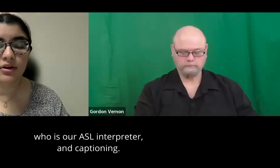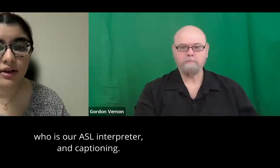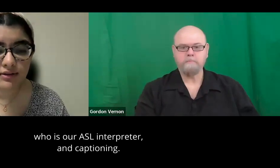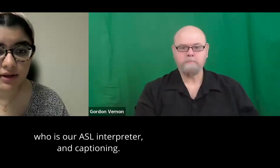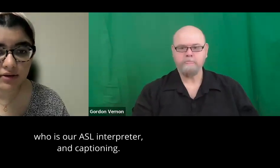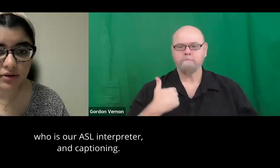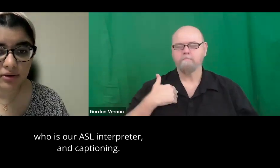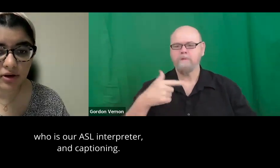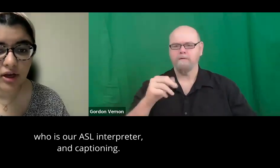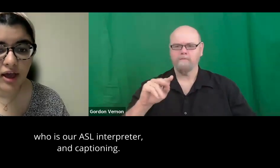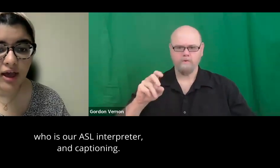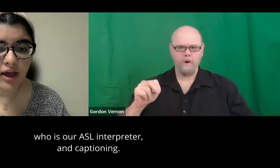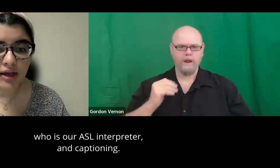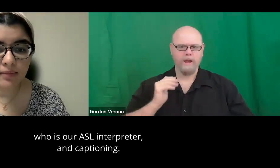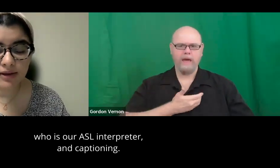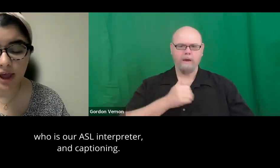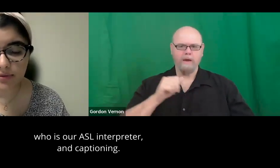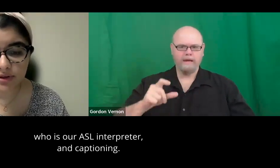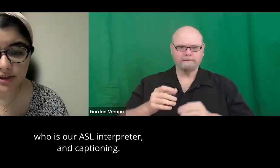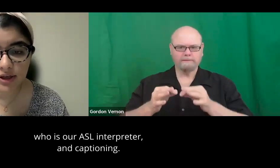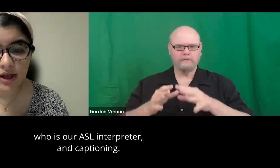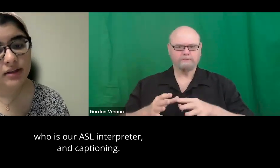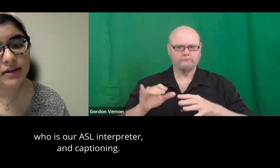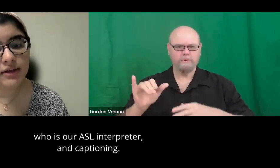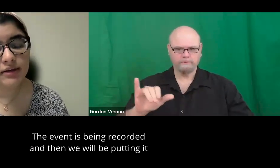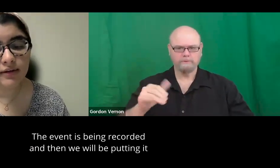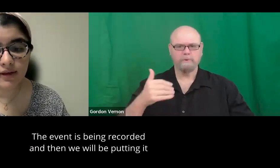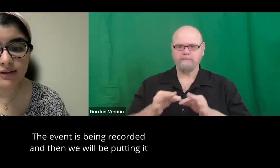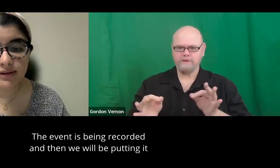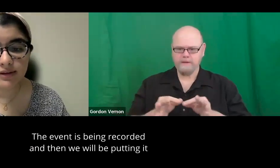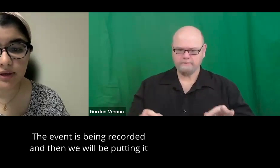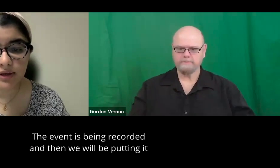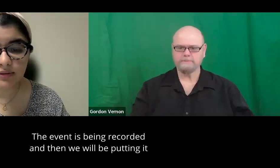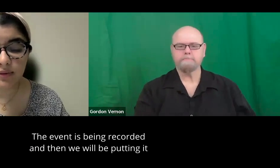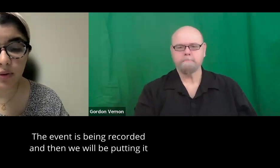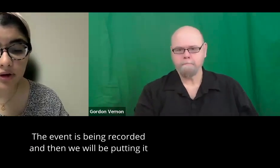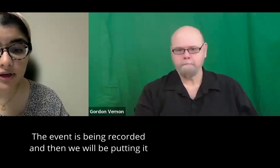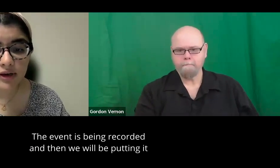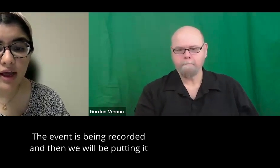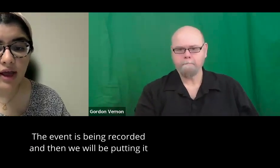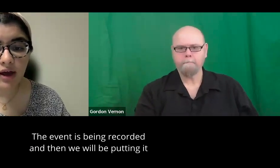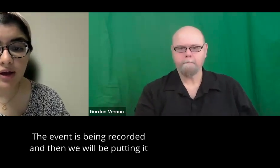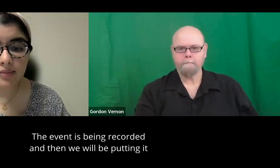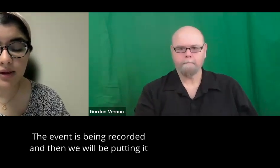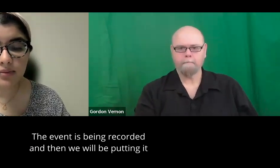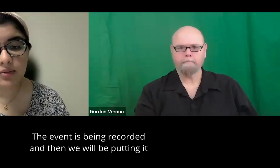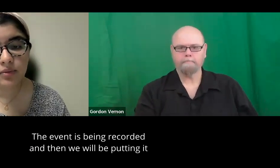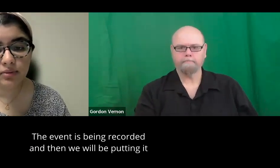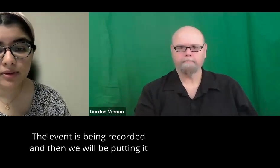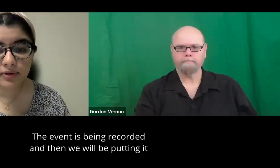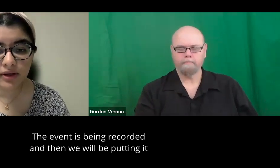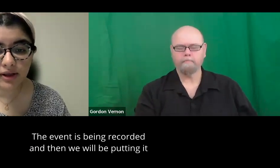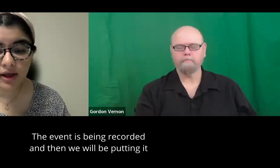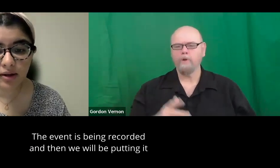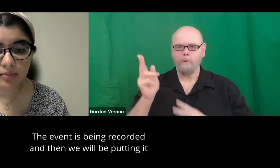Gordon, who is our ASL interpreter and captioning. The event is being recorded, and then